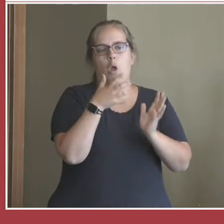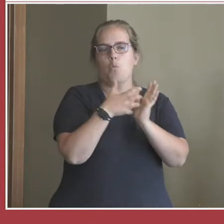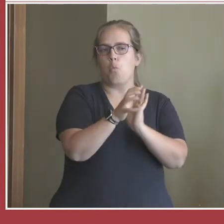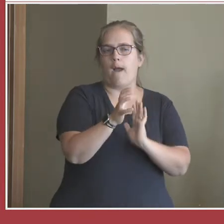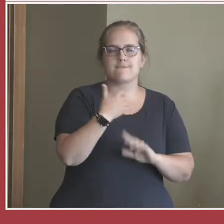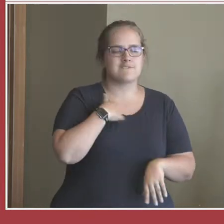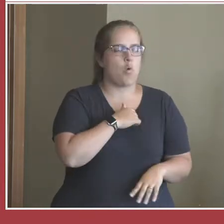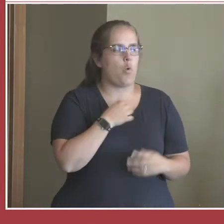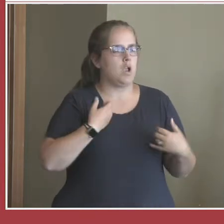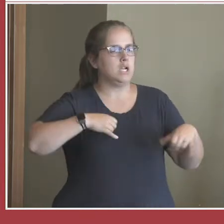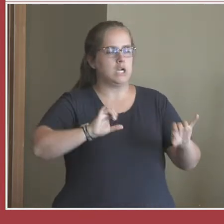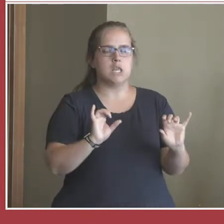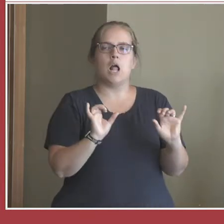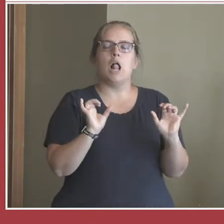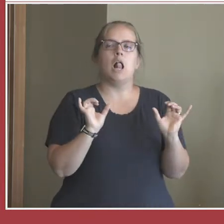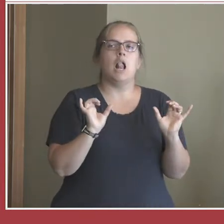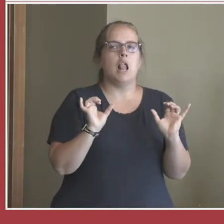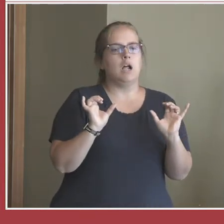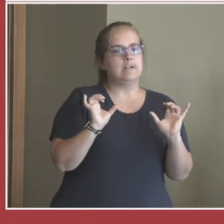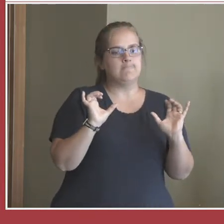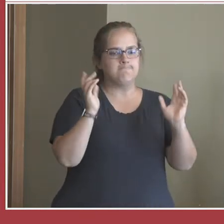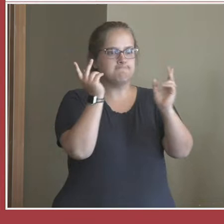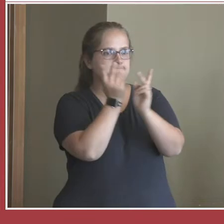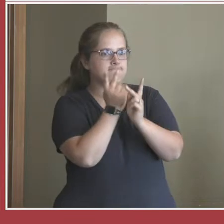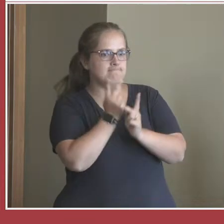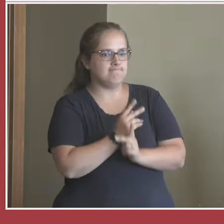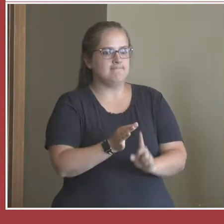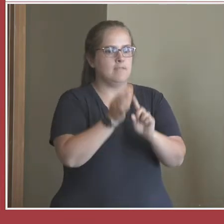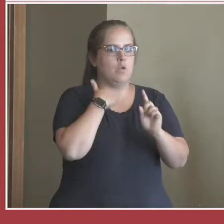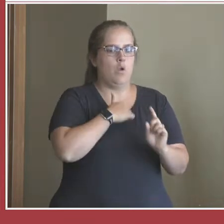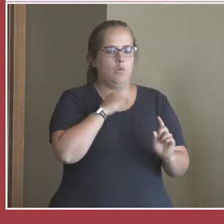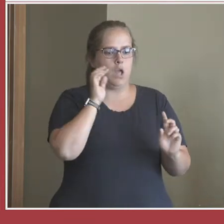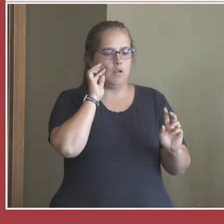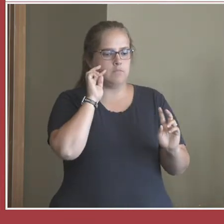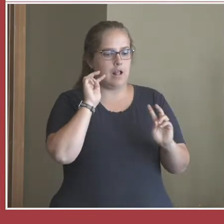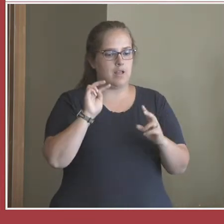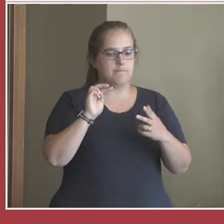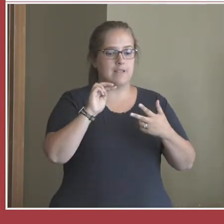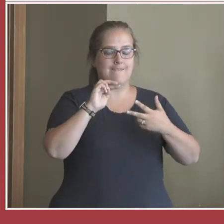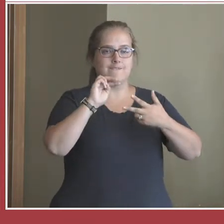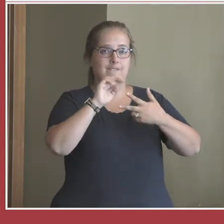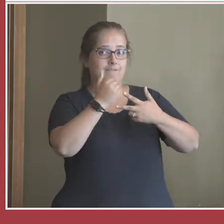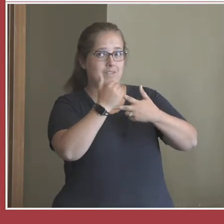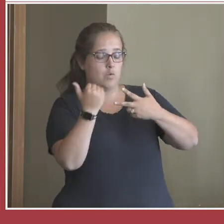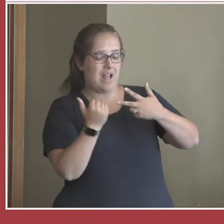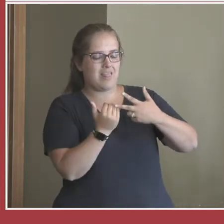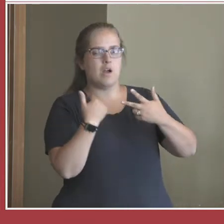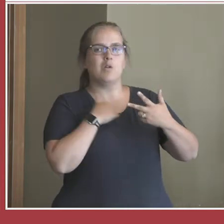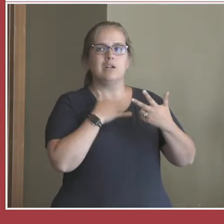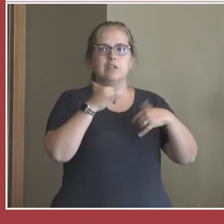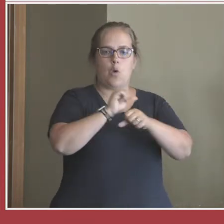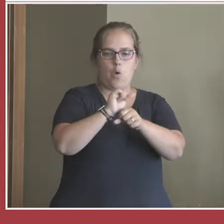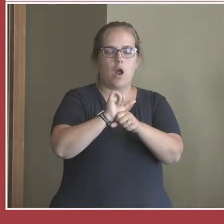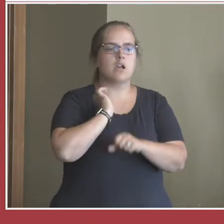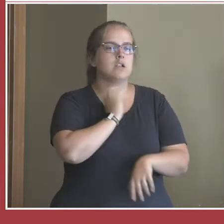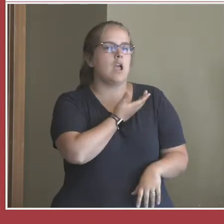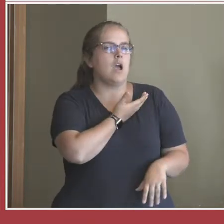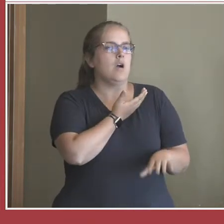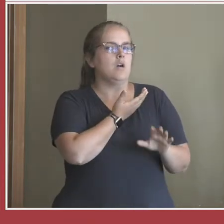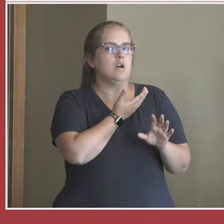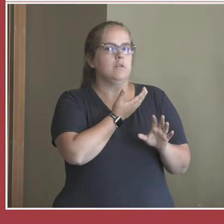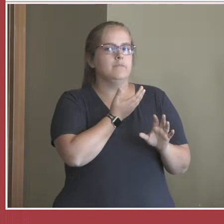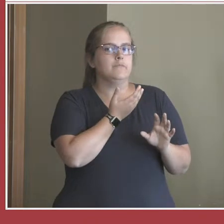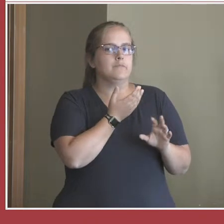we are still sorting out, especially as we look down into phase 2 and 3, we are still working with